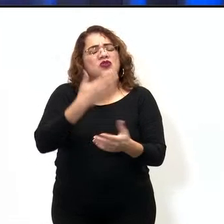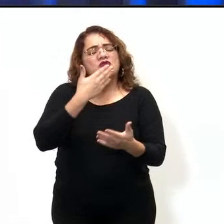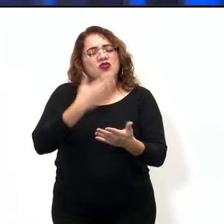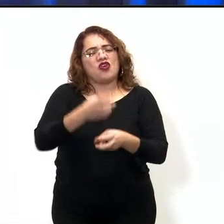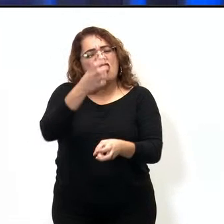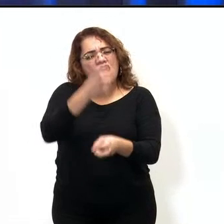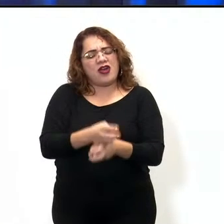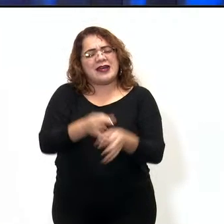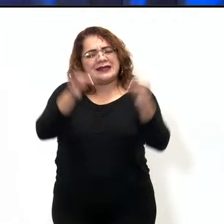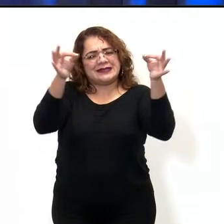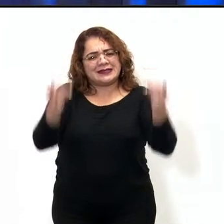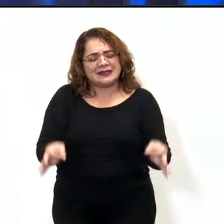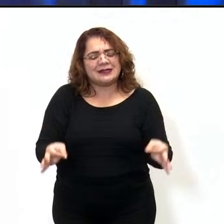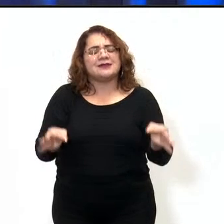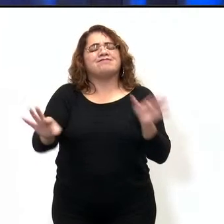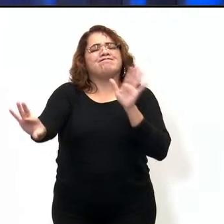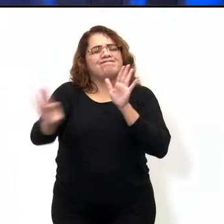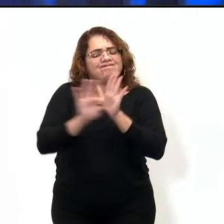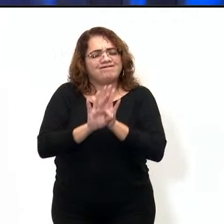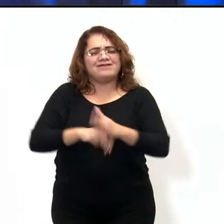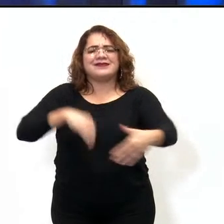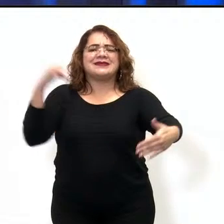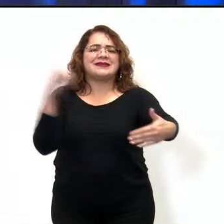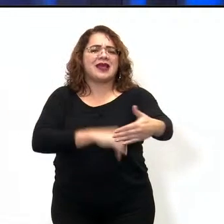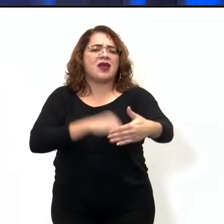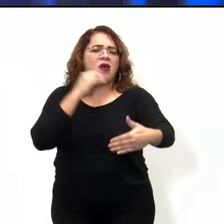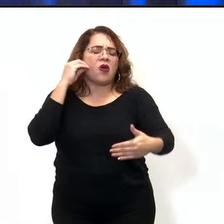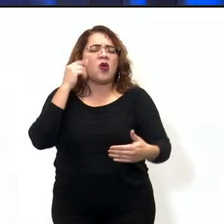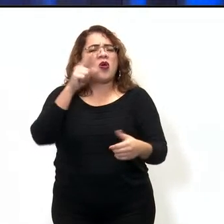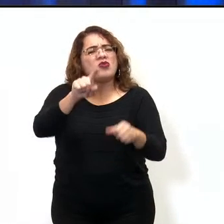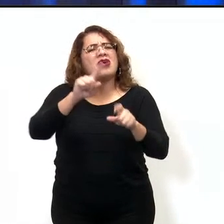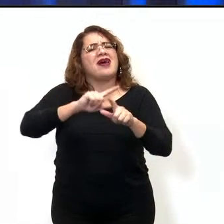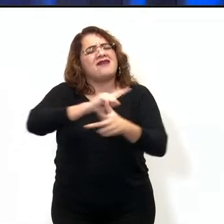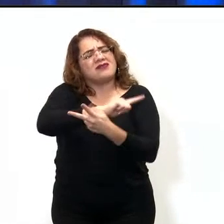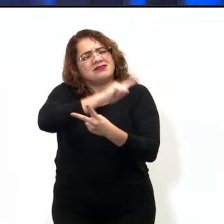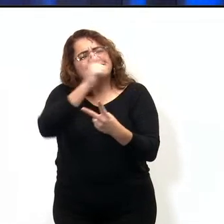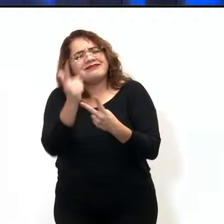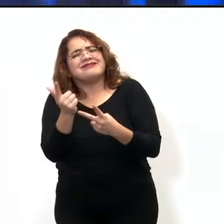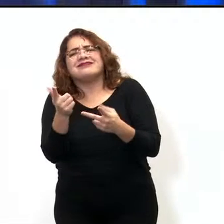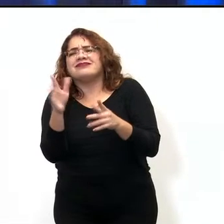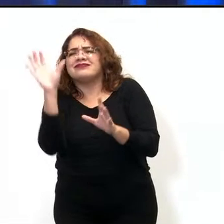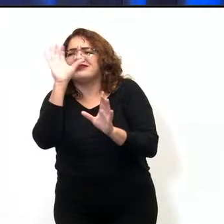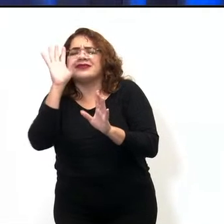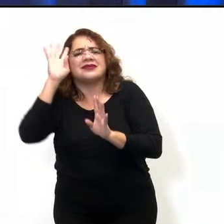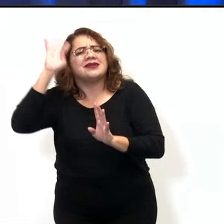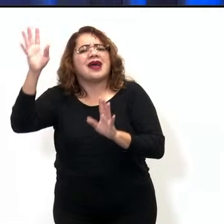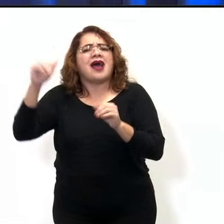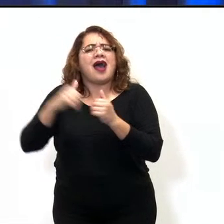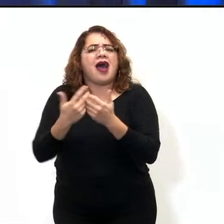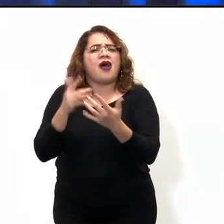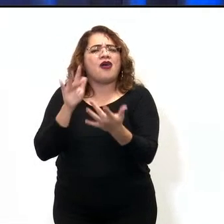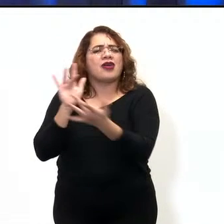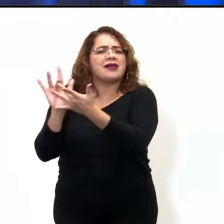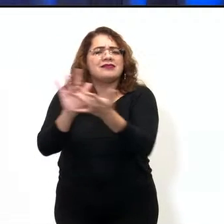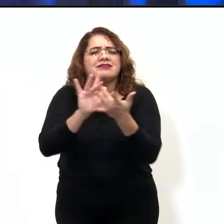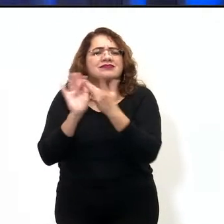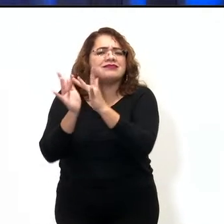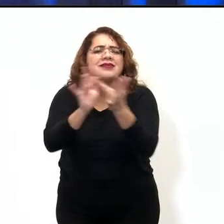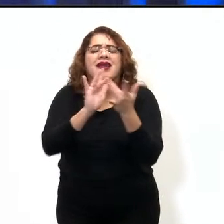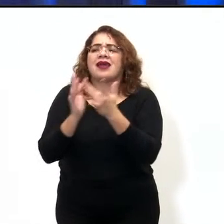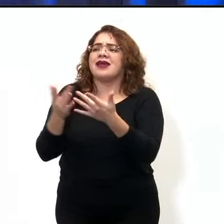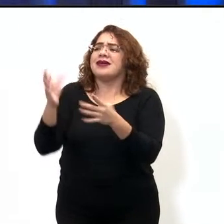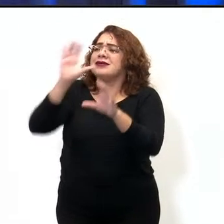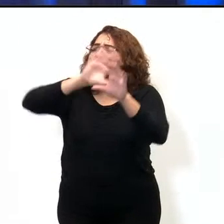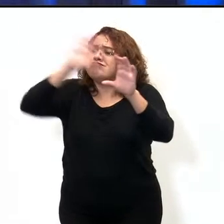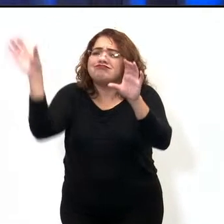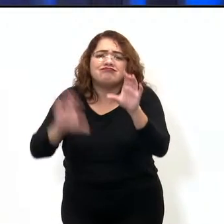people. But there are ways to connect and to experience togetherness, to show love and support that don't require gathering in the same physical space.